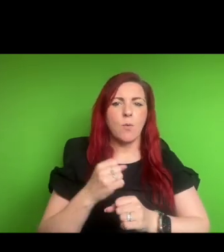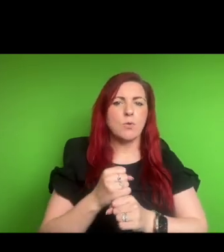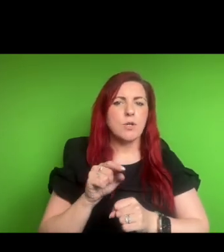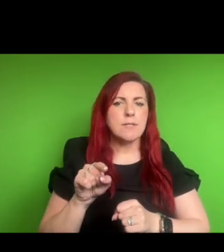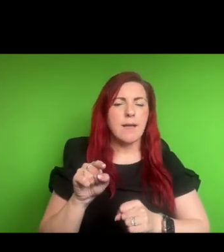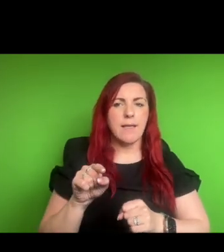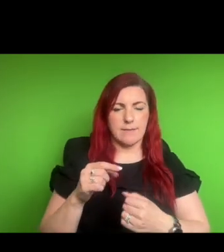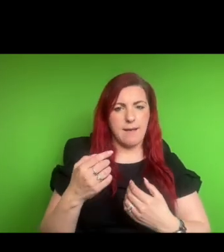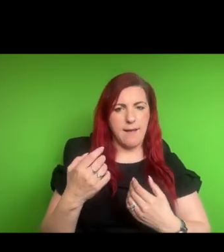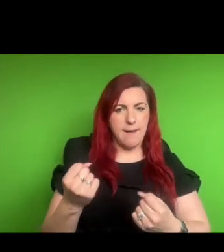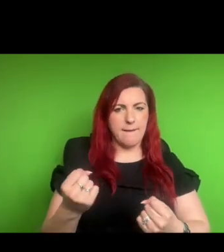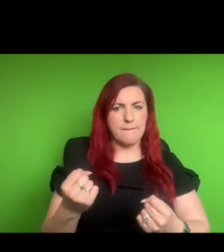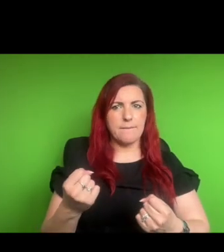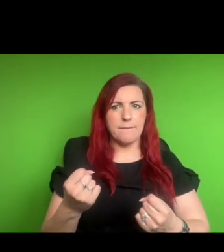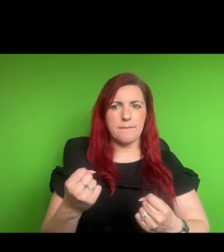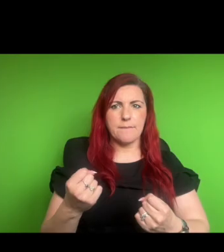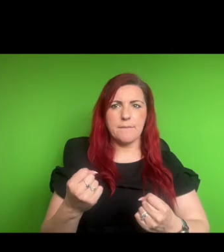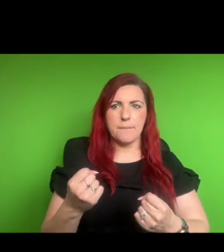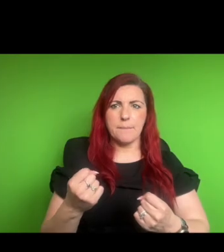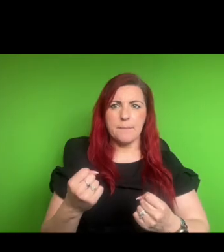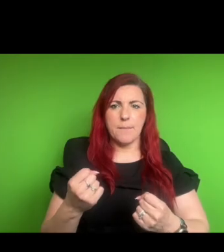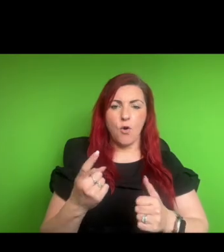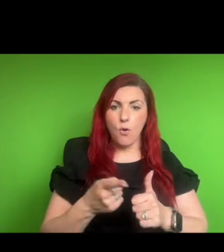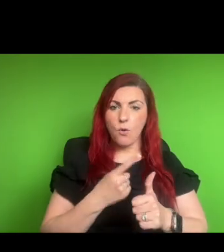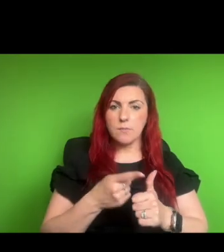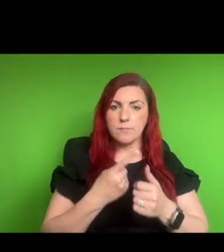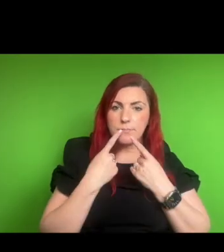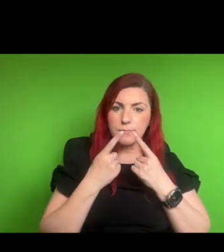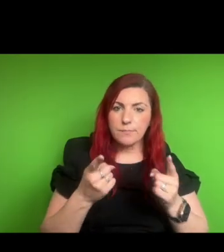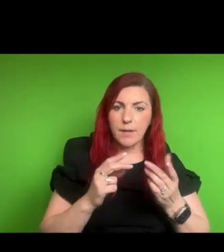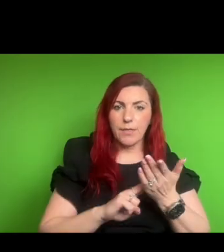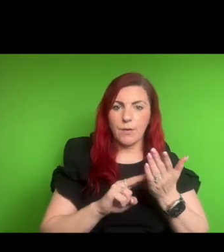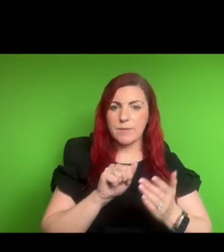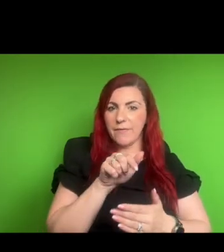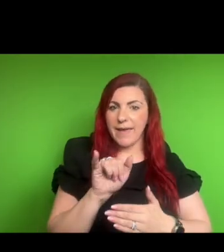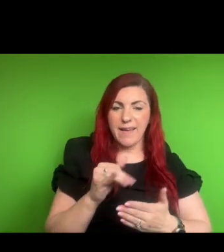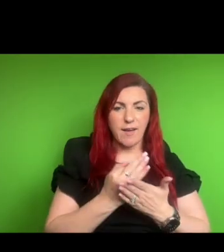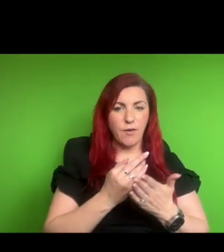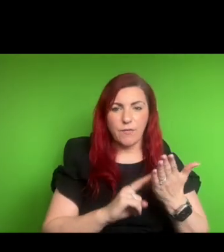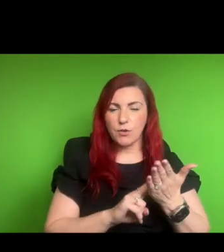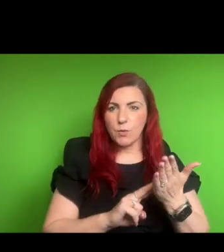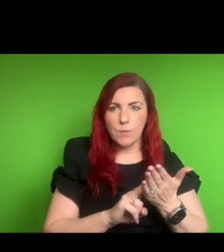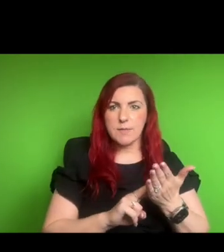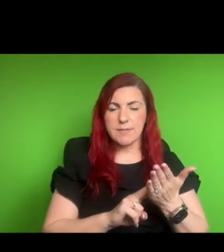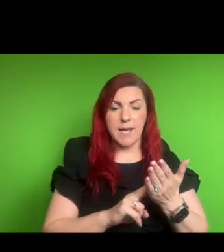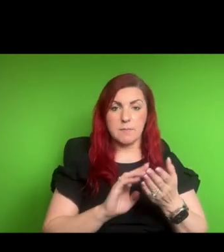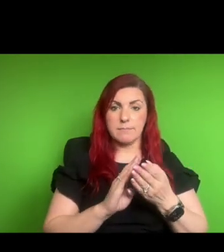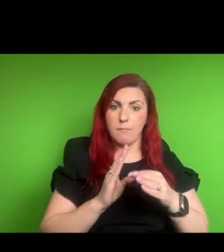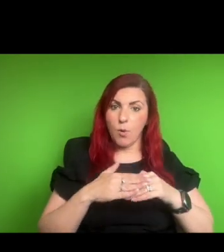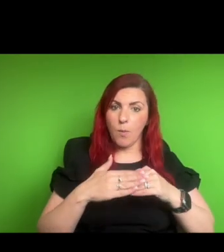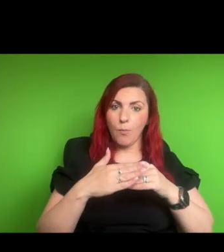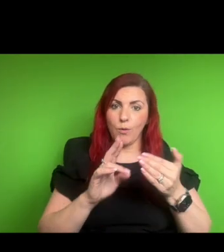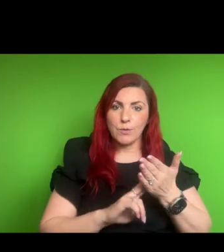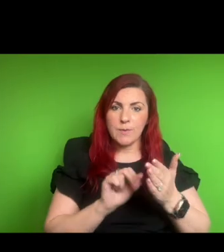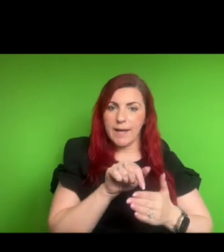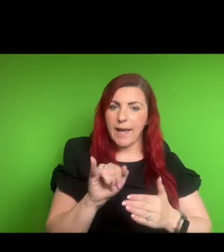there are automated announcements and use of AI very common and becoming more common,